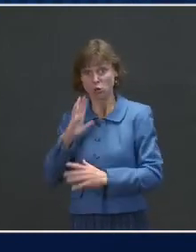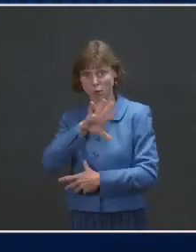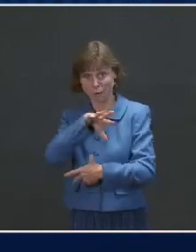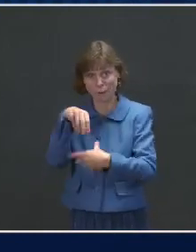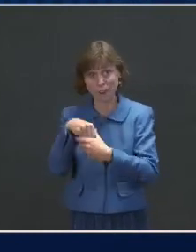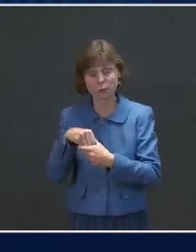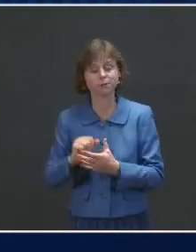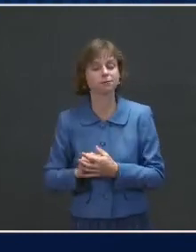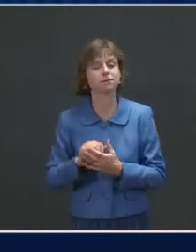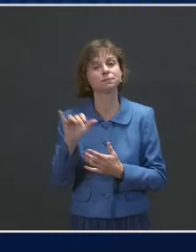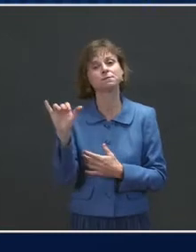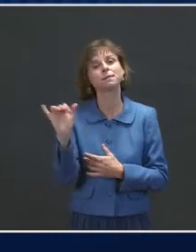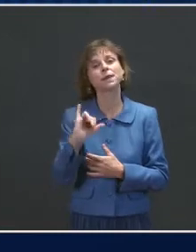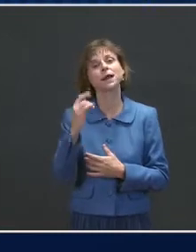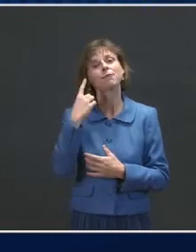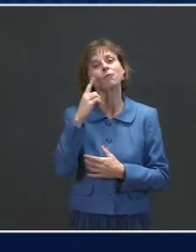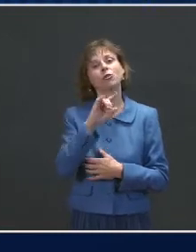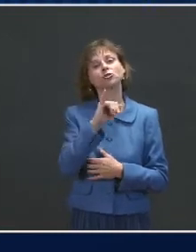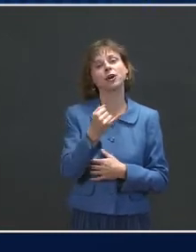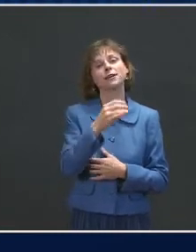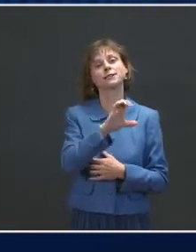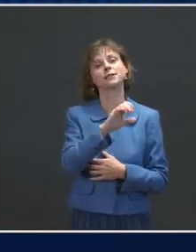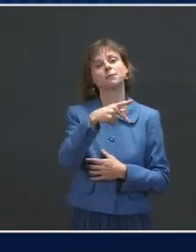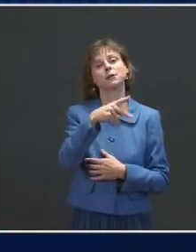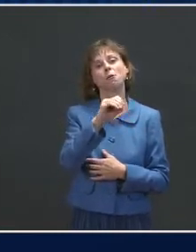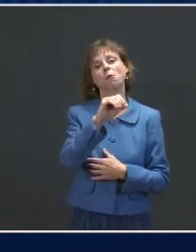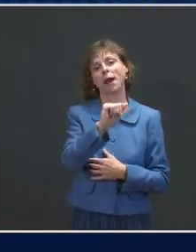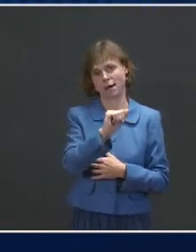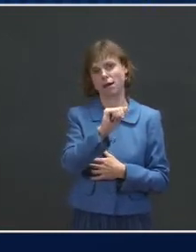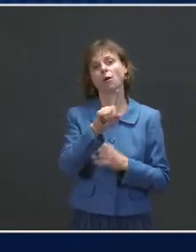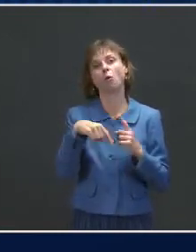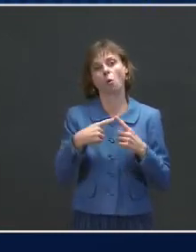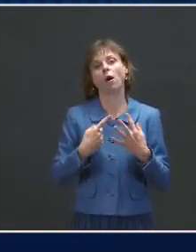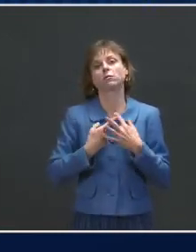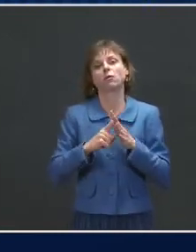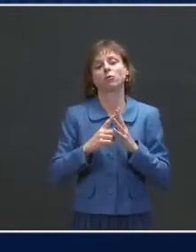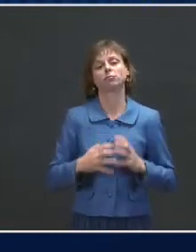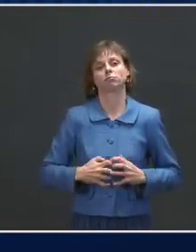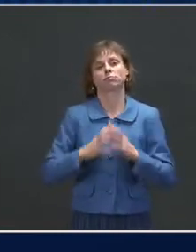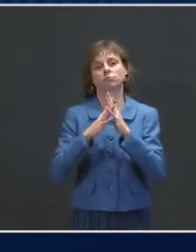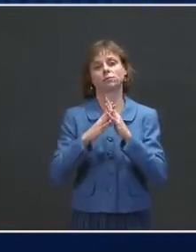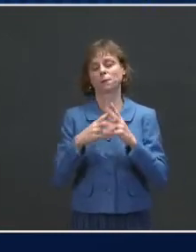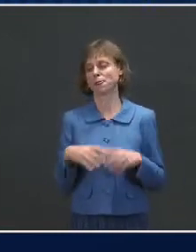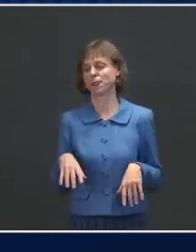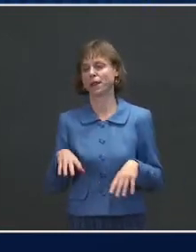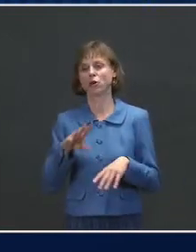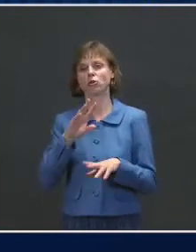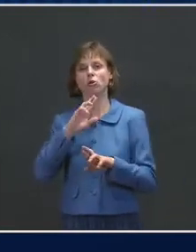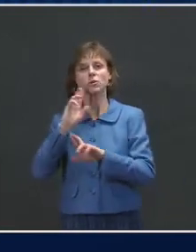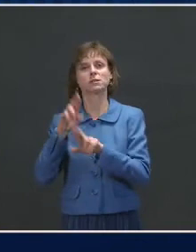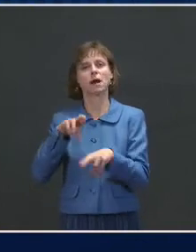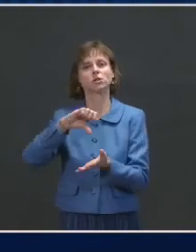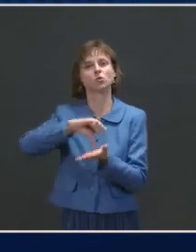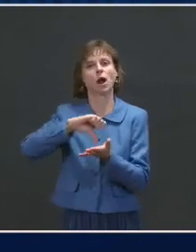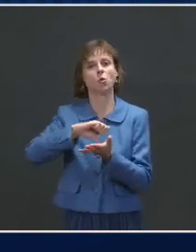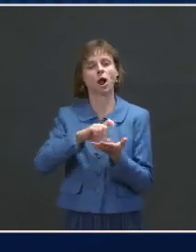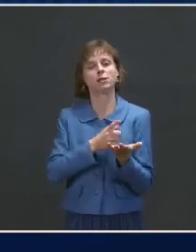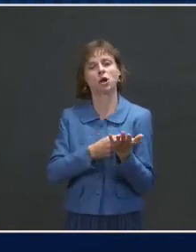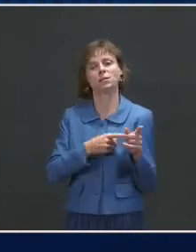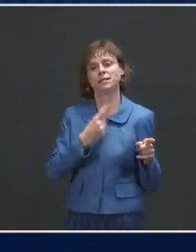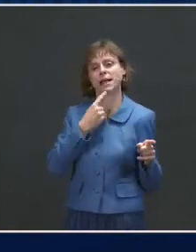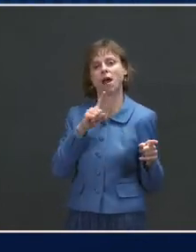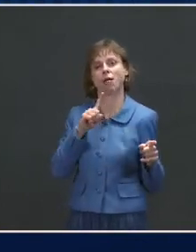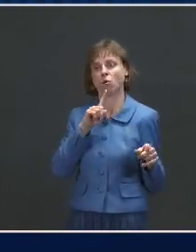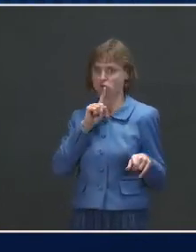putting together the JCPOA in the first place. So what's the response to Iran's argument that it was actually the U.S. that violated